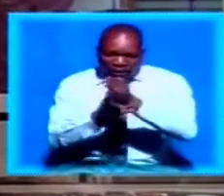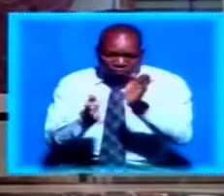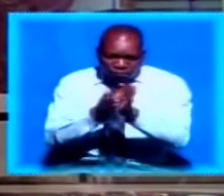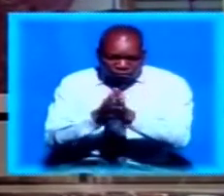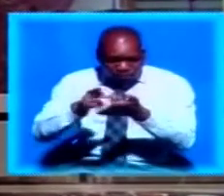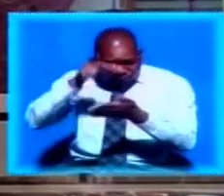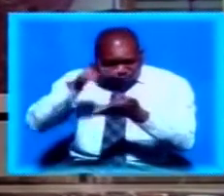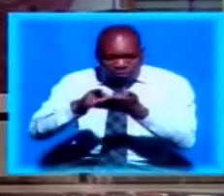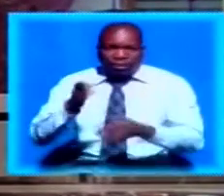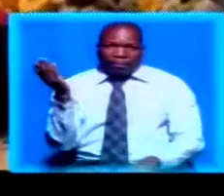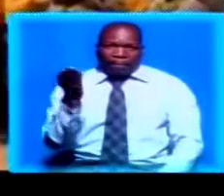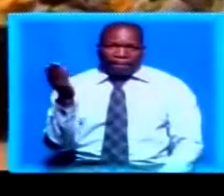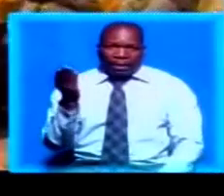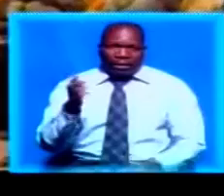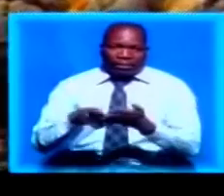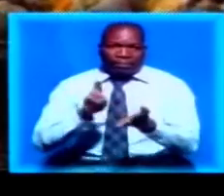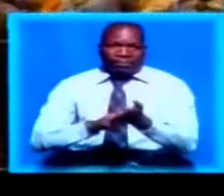Ruth Mwale reports.